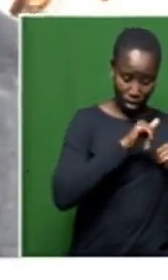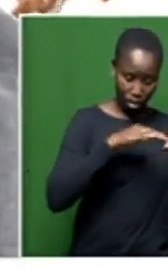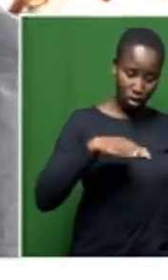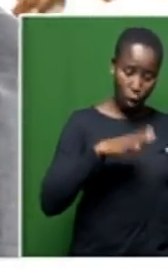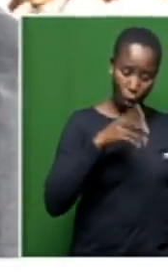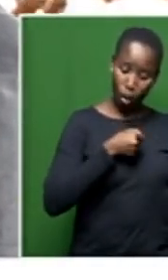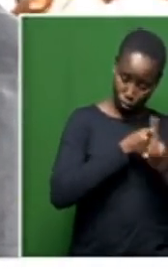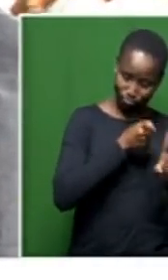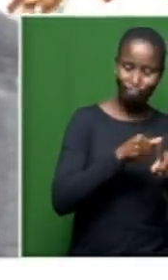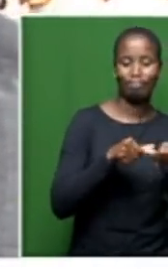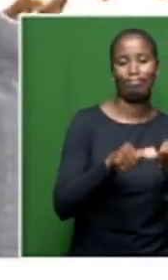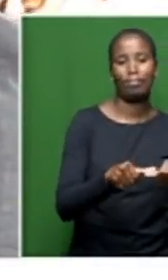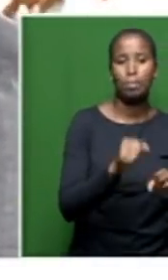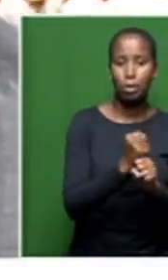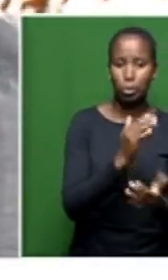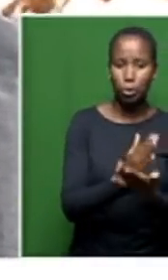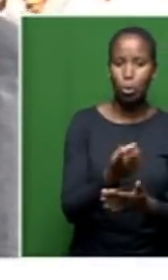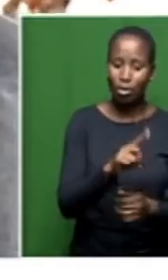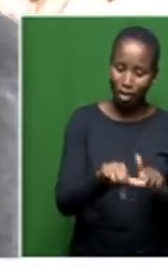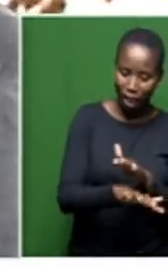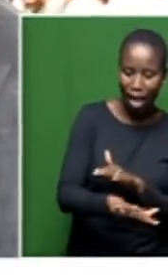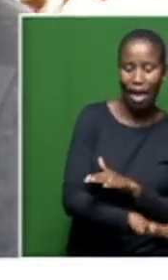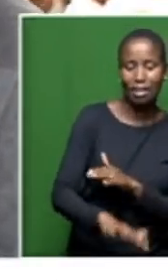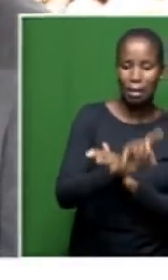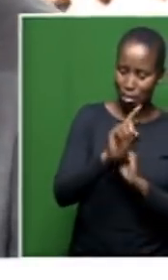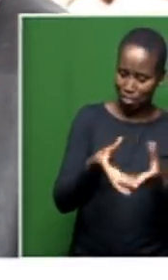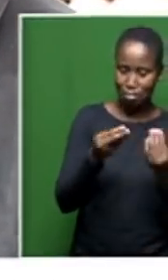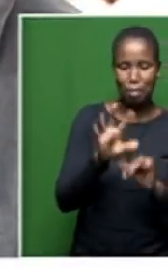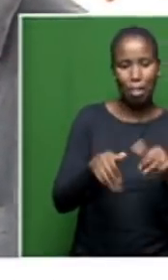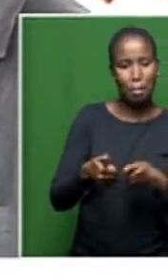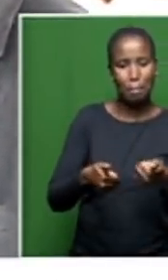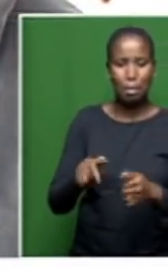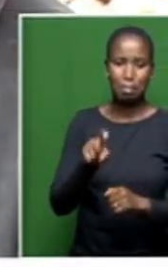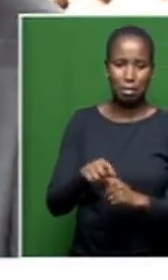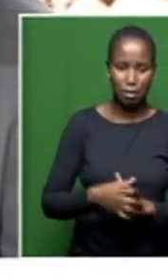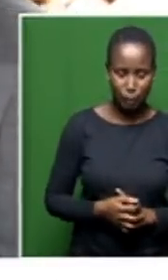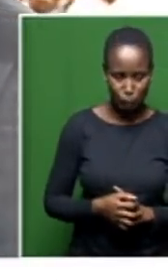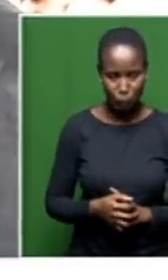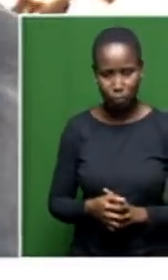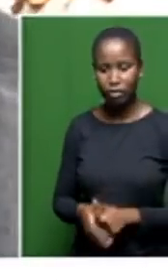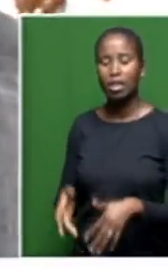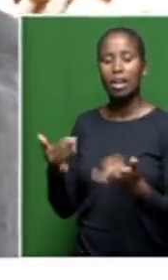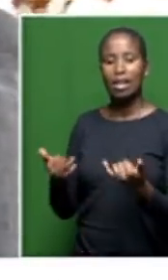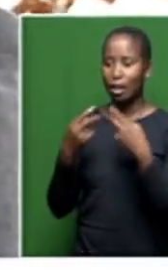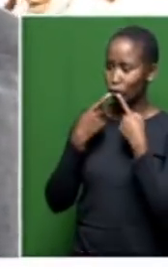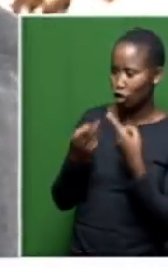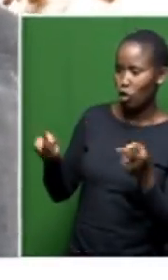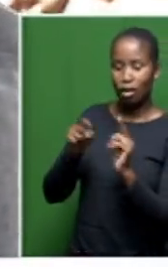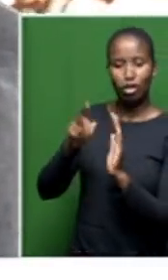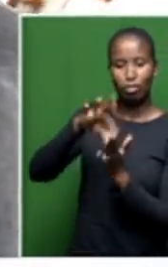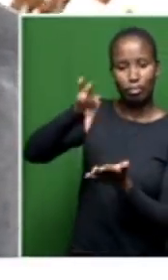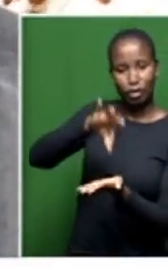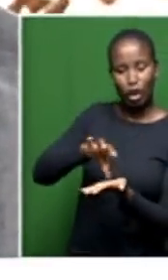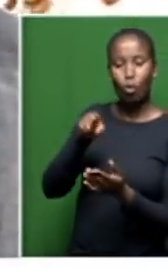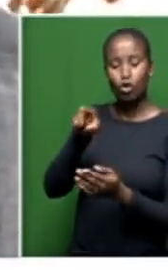the struggle in this country was about land, nothing else. Mr. Pooe, following the signing of the Declaration of Cooperation between you, the